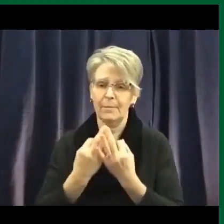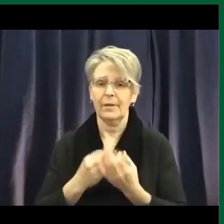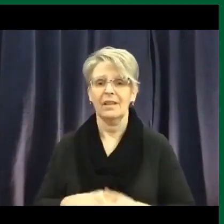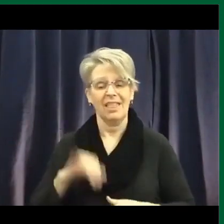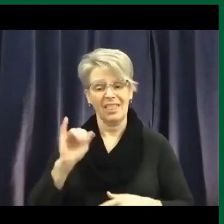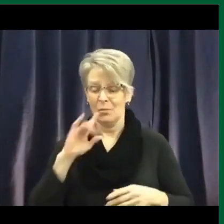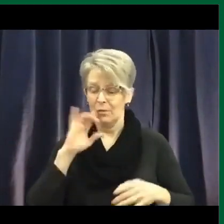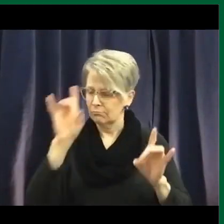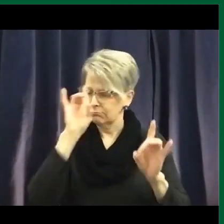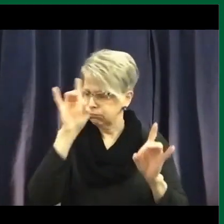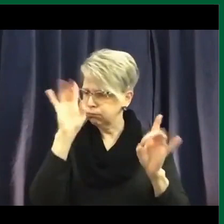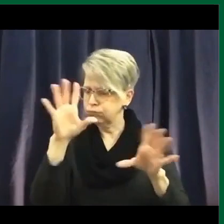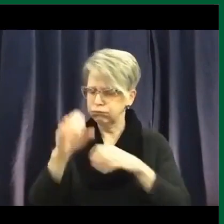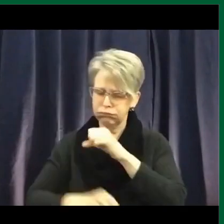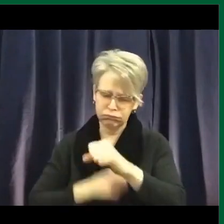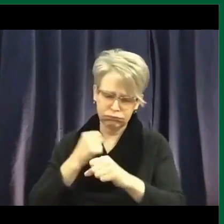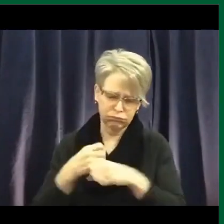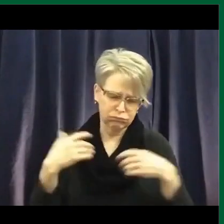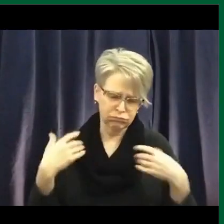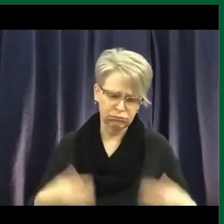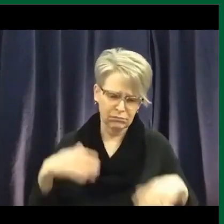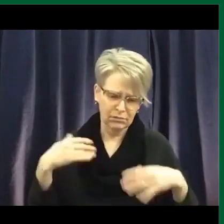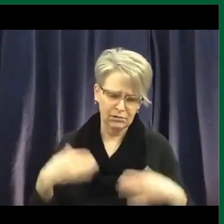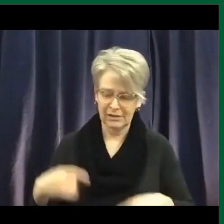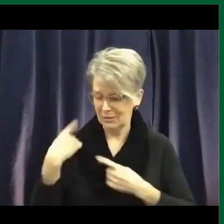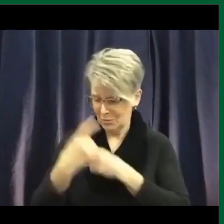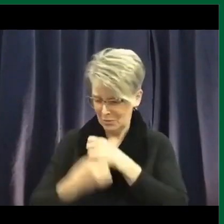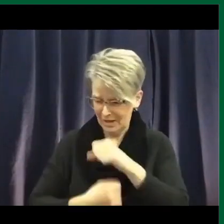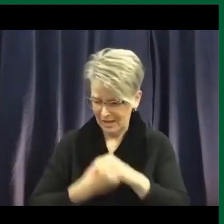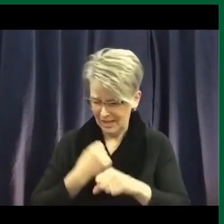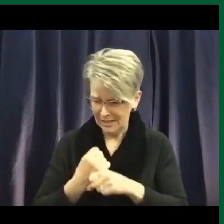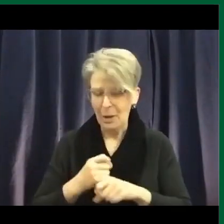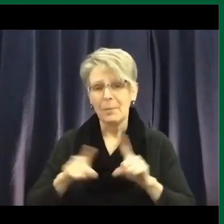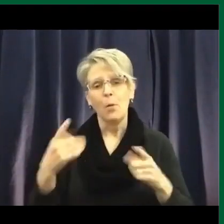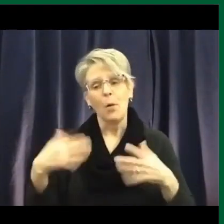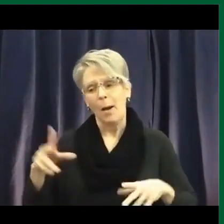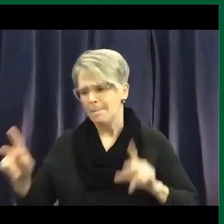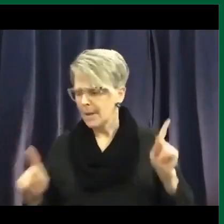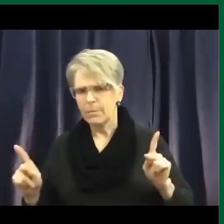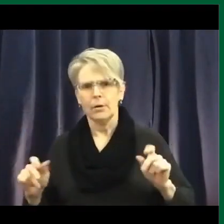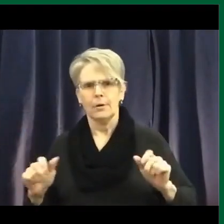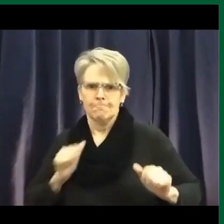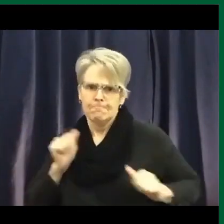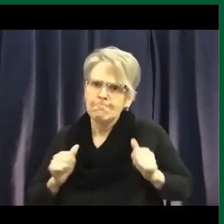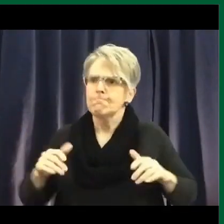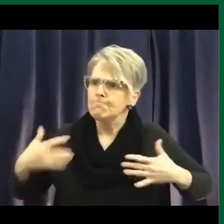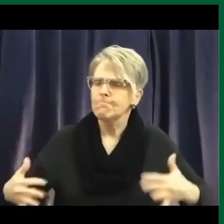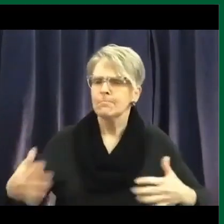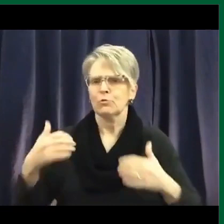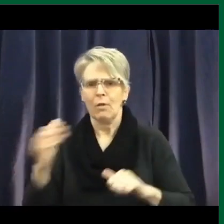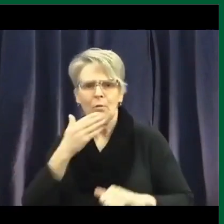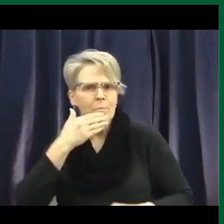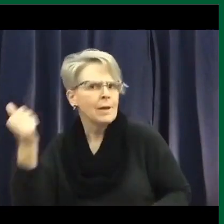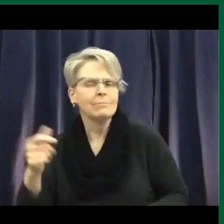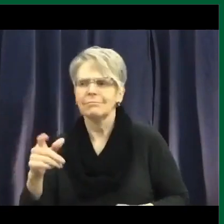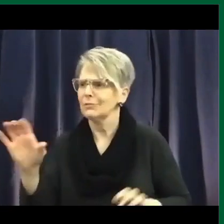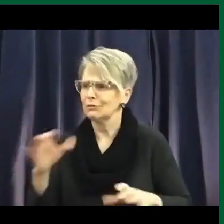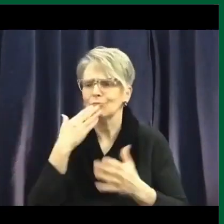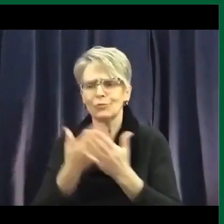imaginable, we've also seen the very best of our province, and we've seen the very best from the people that live in our province. Everyone has